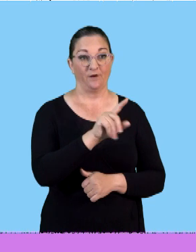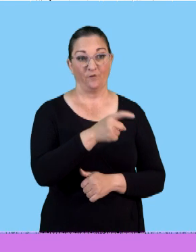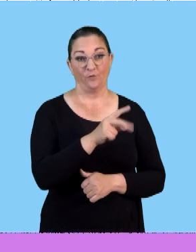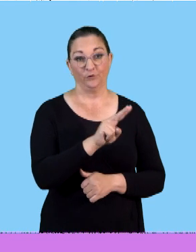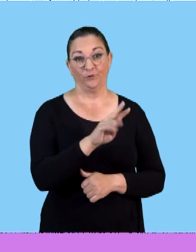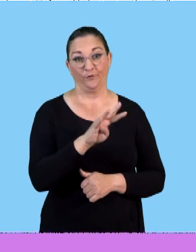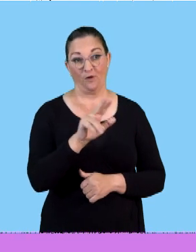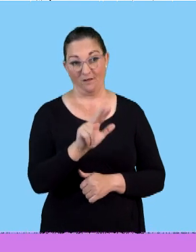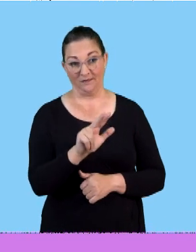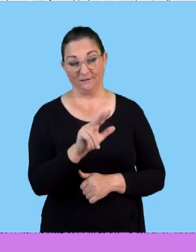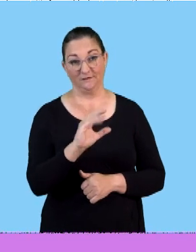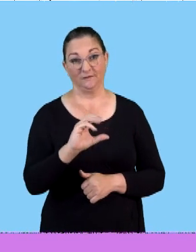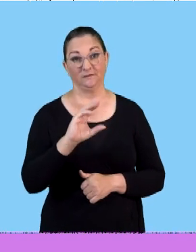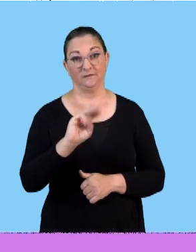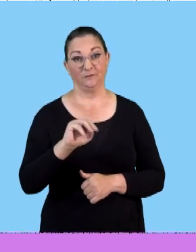of